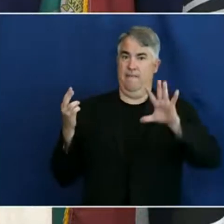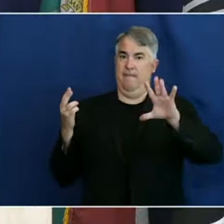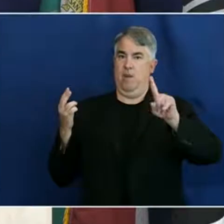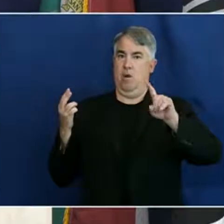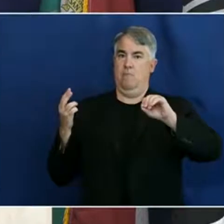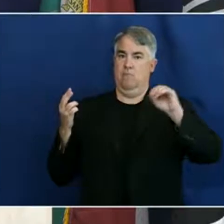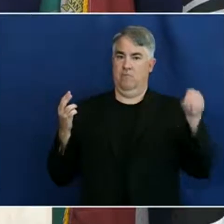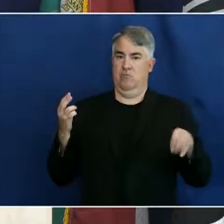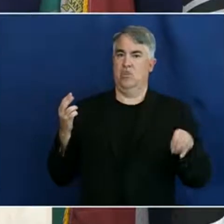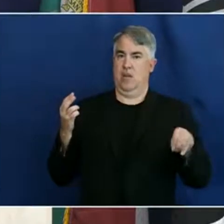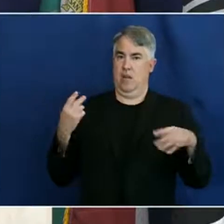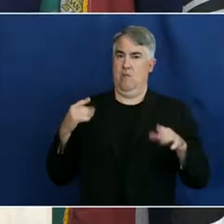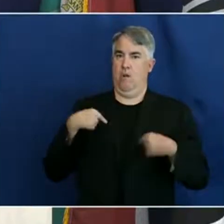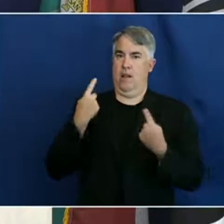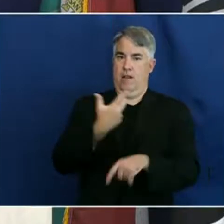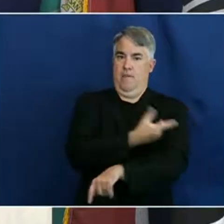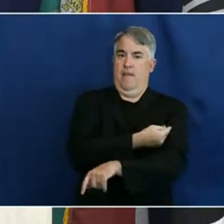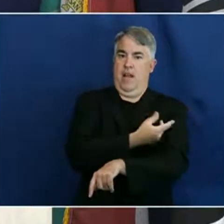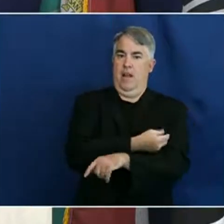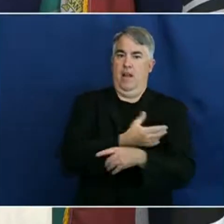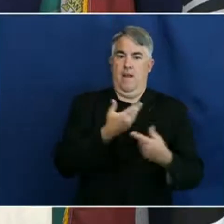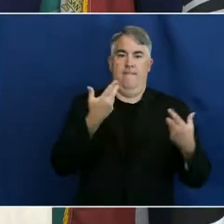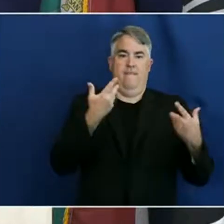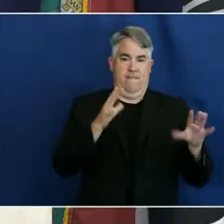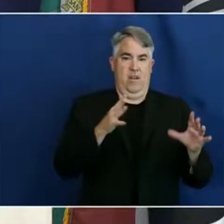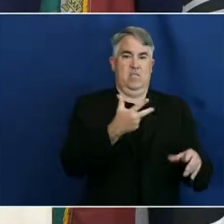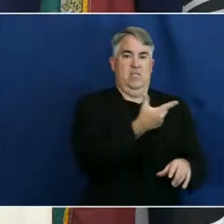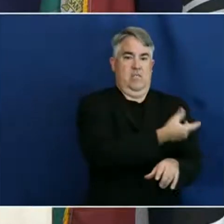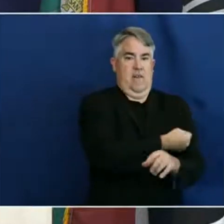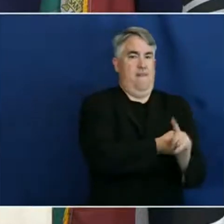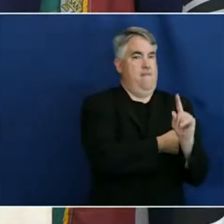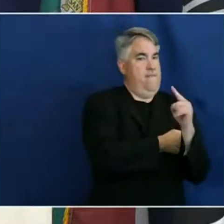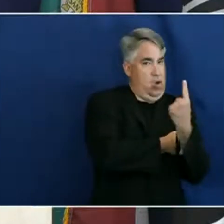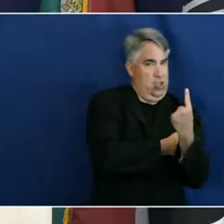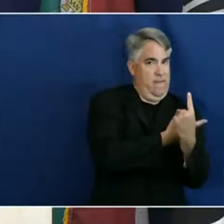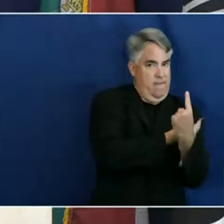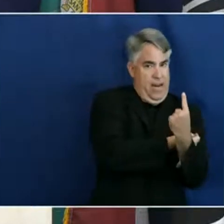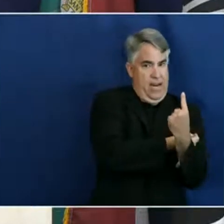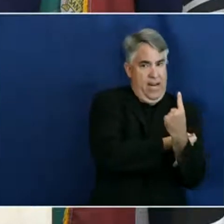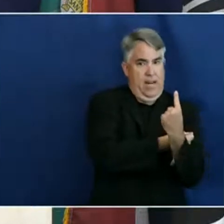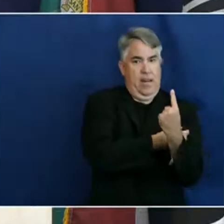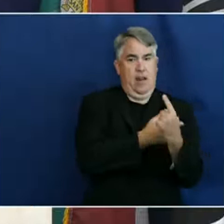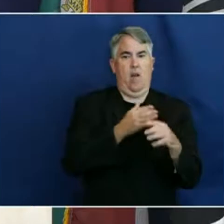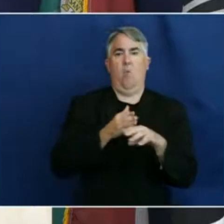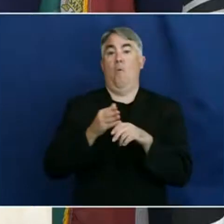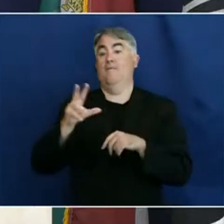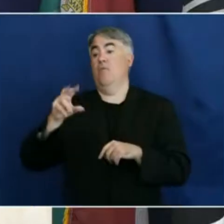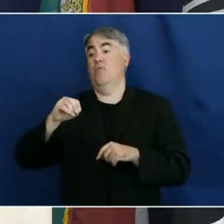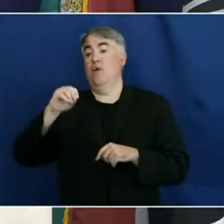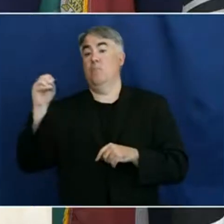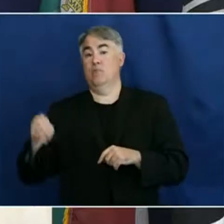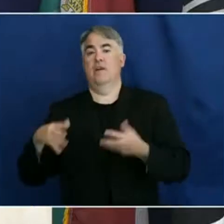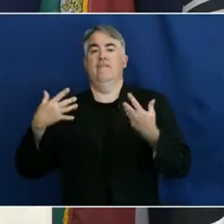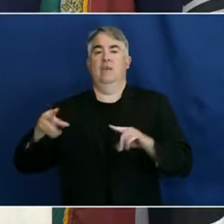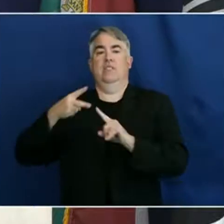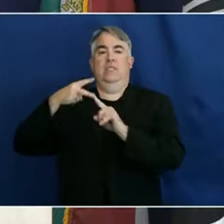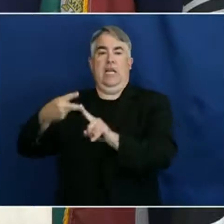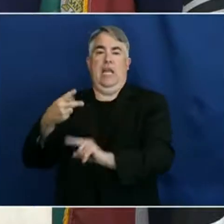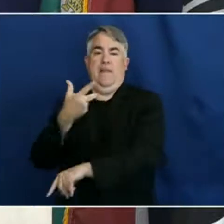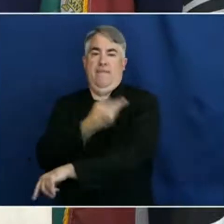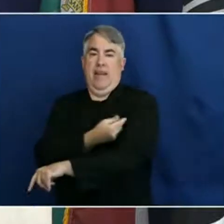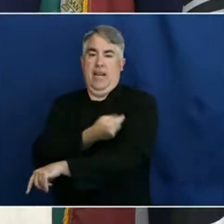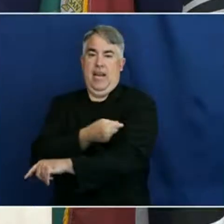51.3% of that group has already received their first dose. More than 30% has received both doses, or with J&J is